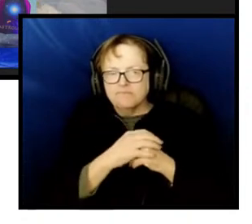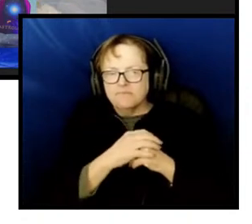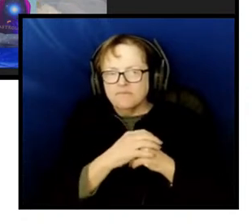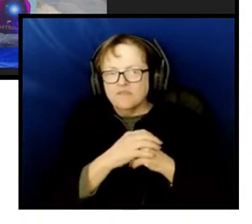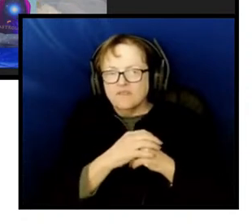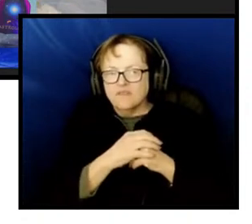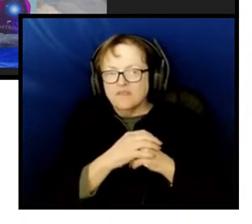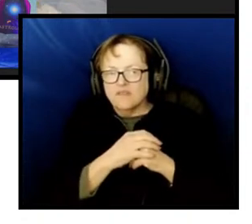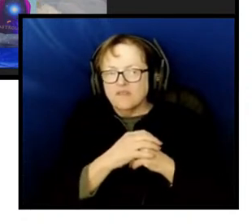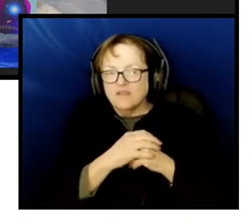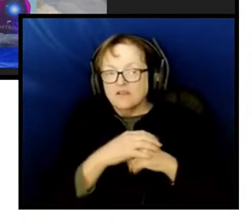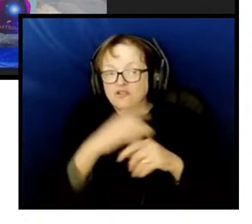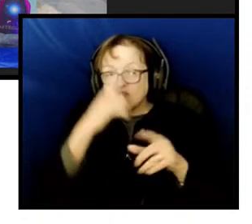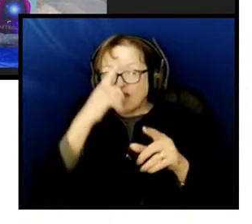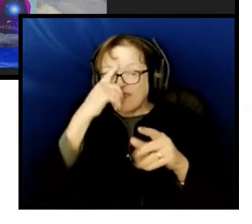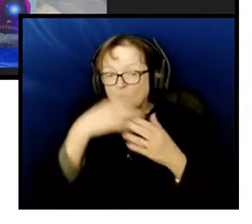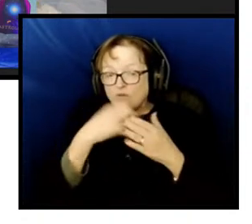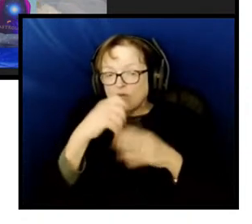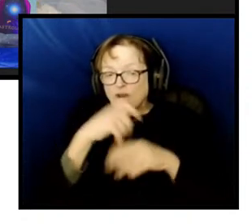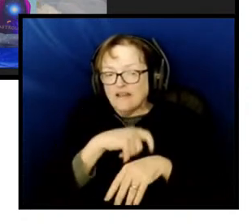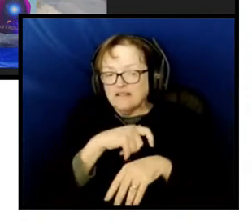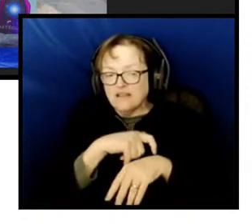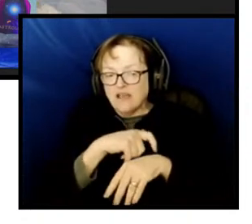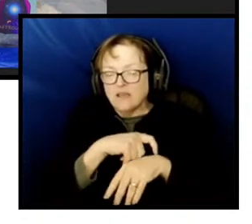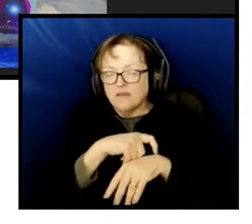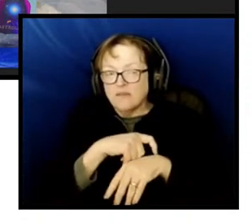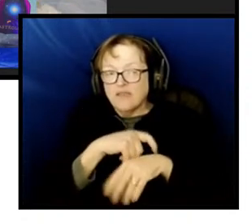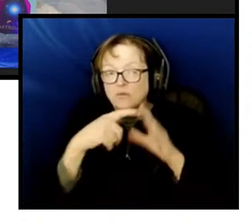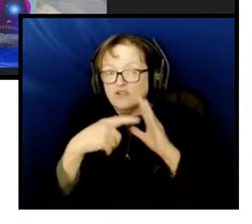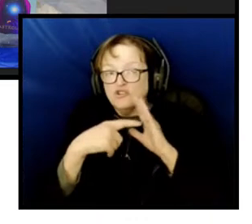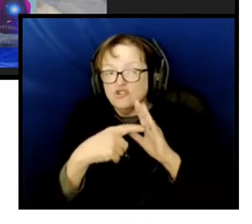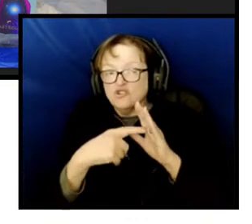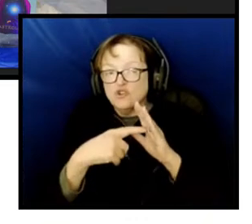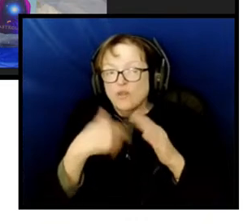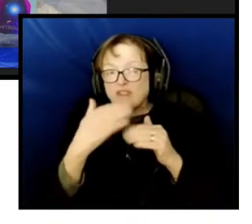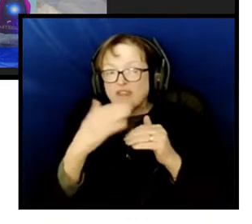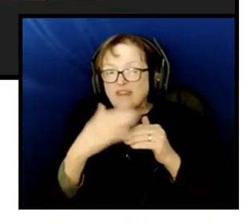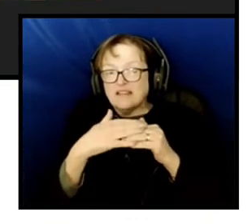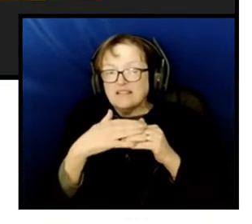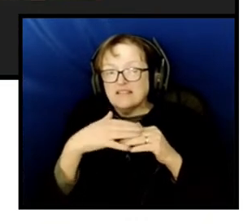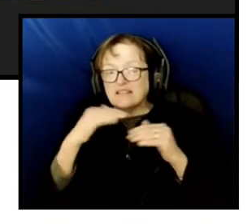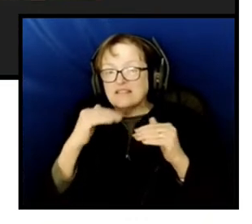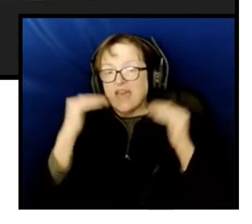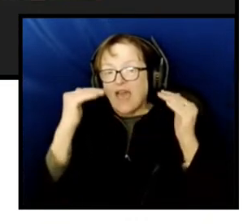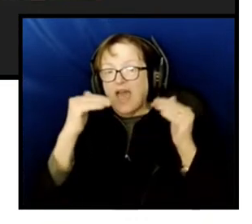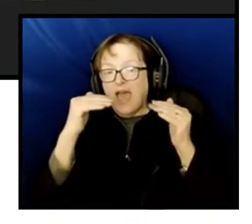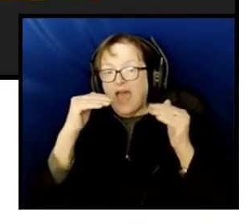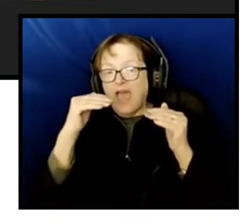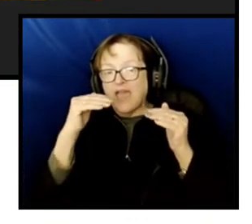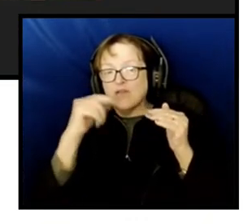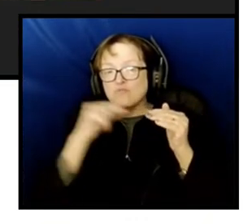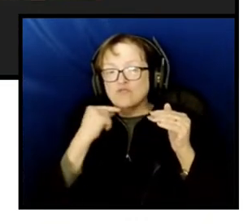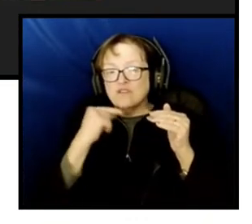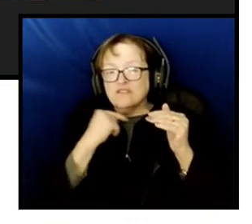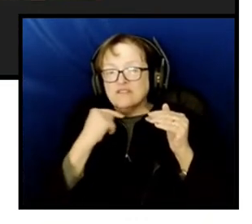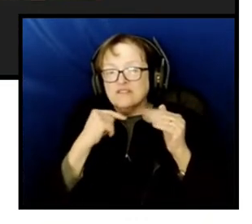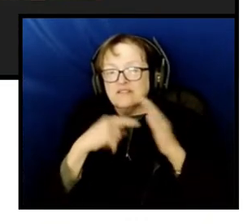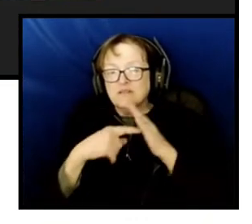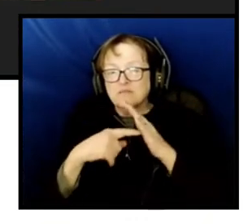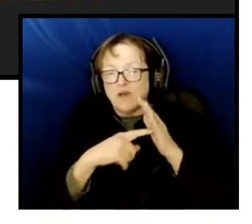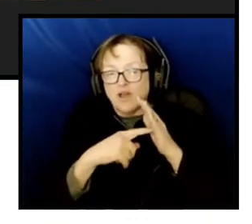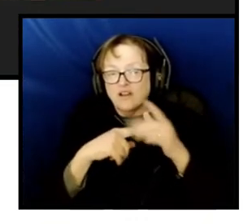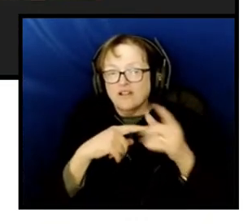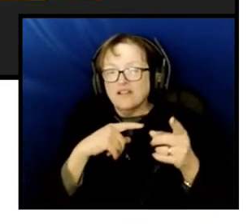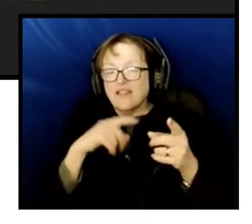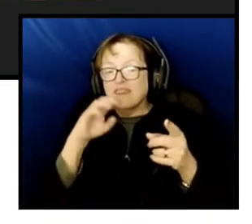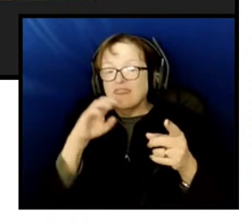So I think we're running out of time here. Can we just show the next slides? This is the High Priestess, modeled by yours truly. This is